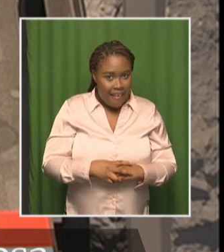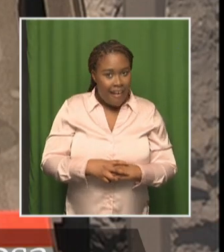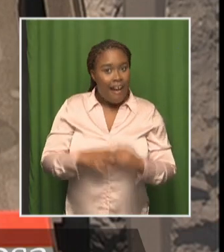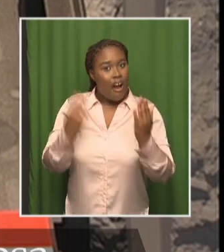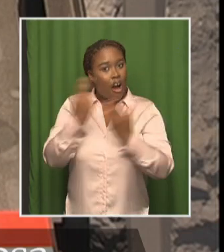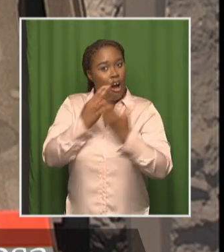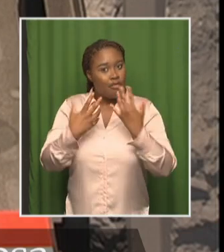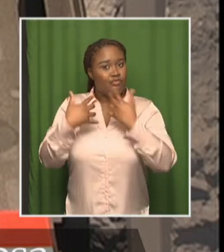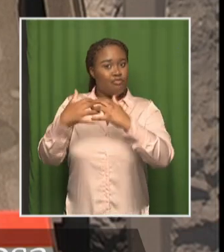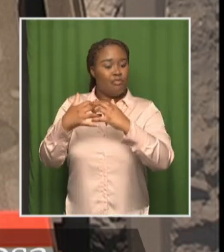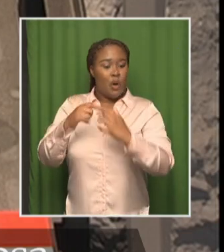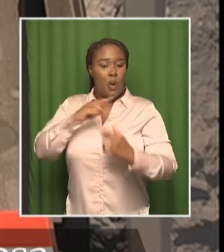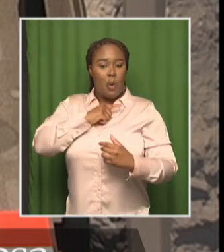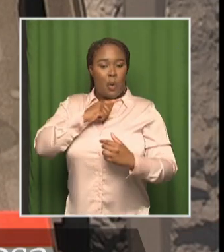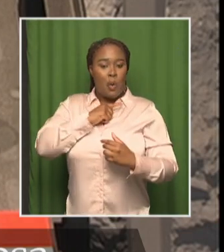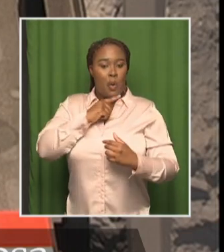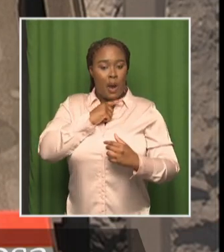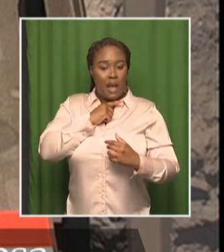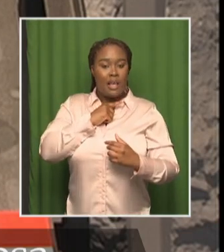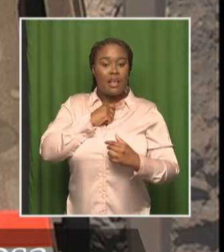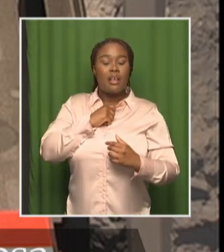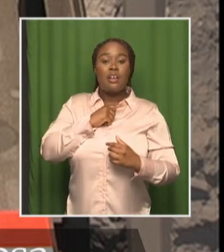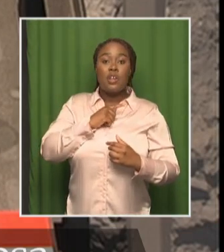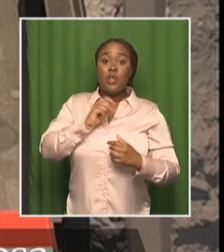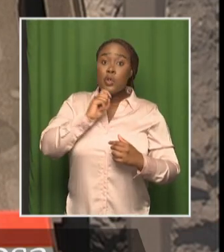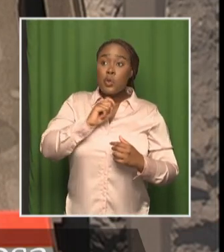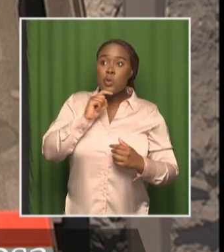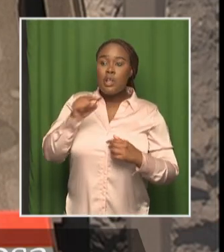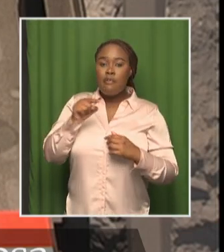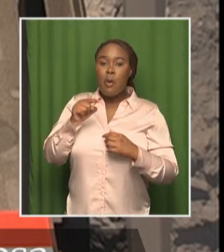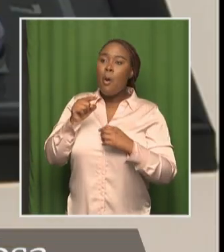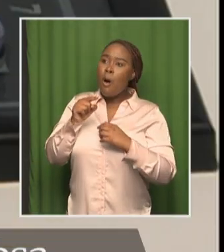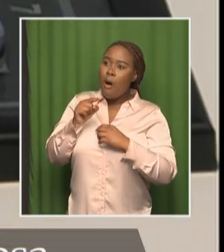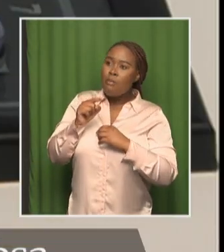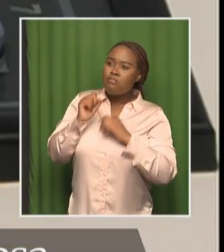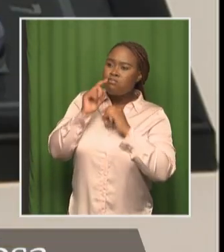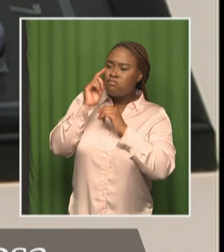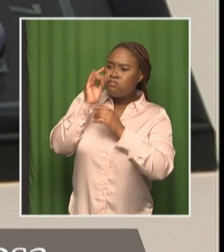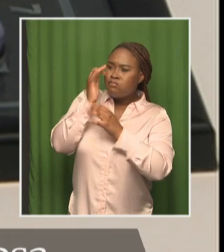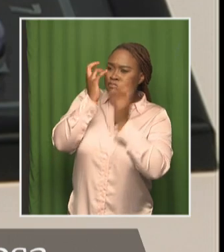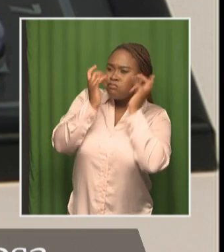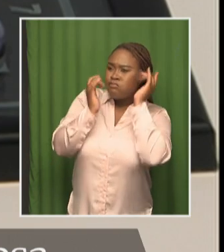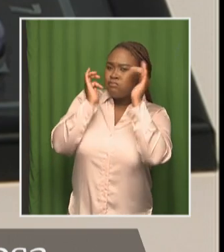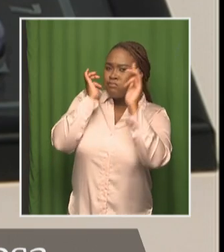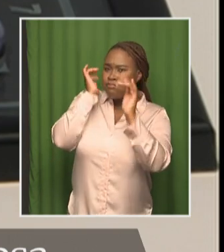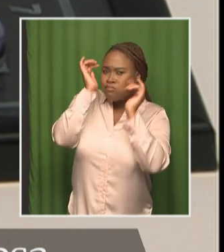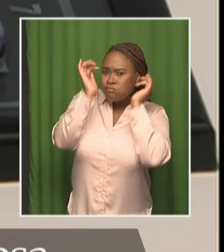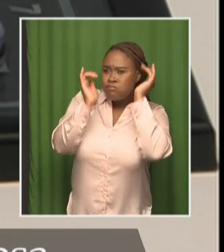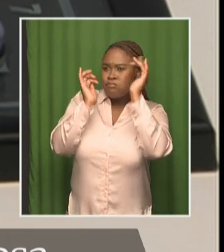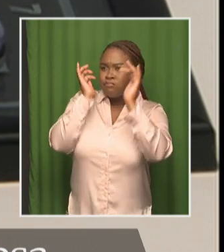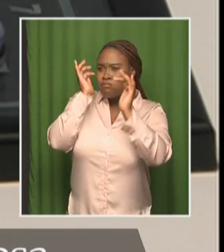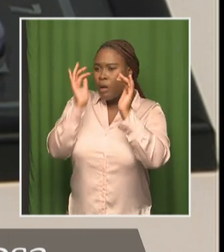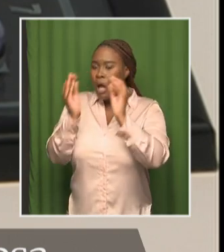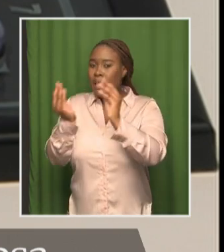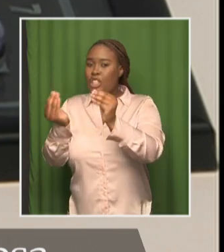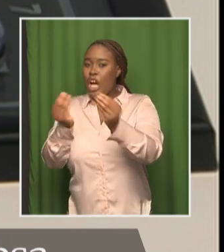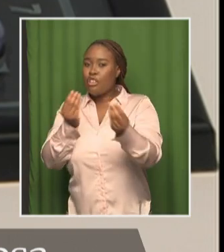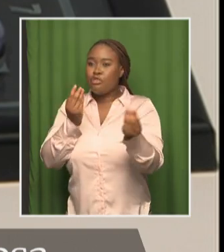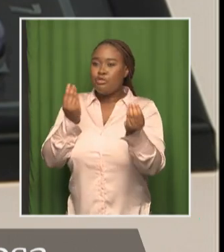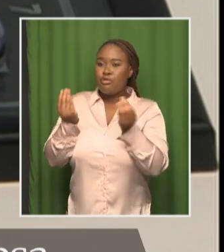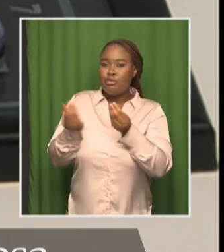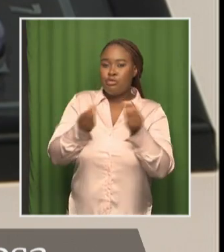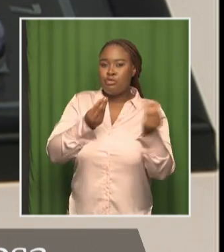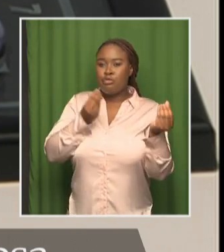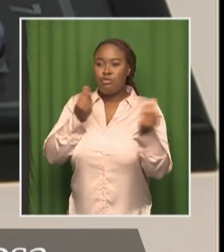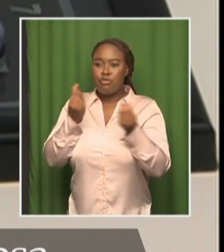these artworks are designed to be used and interacted with, allowing for a more physical and emotional